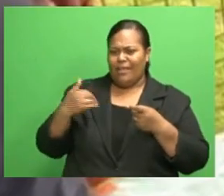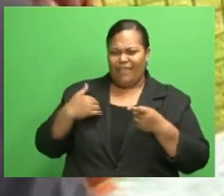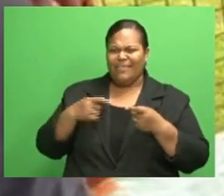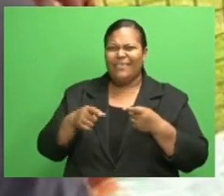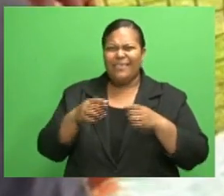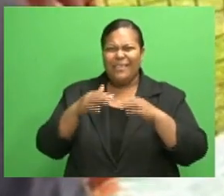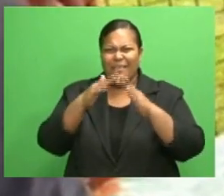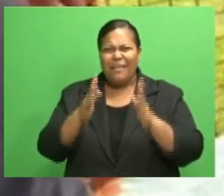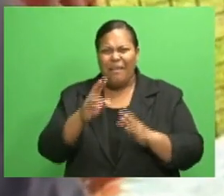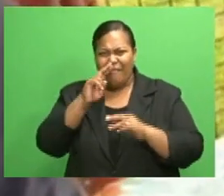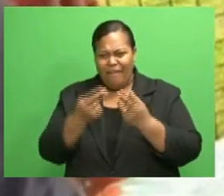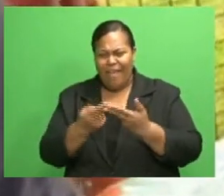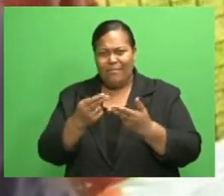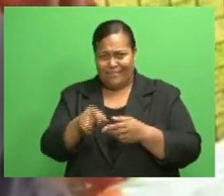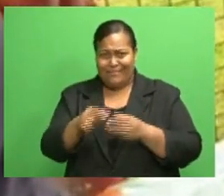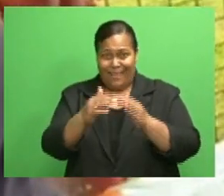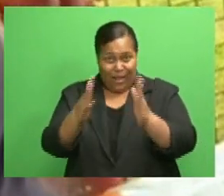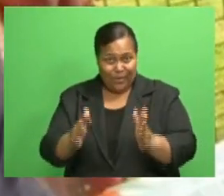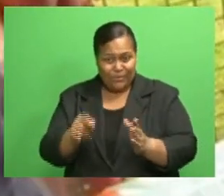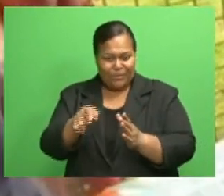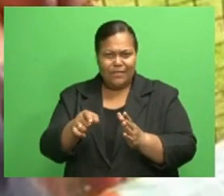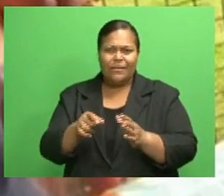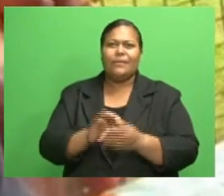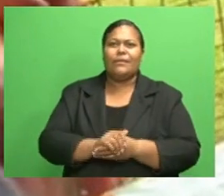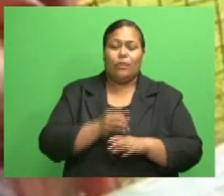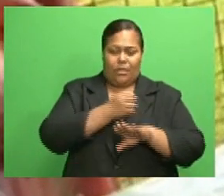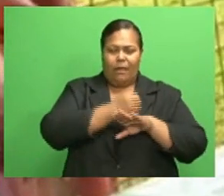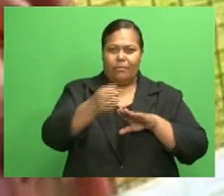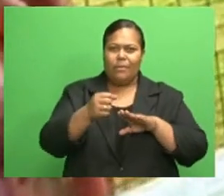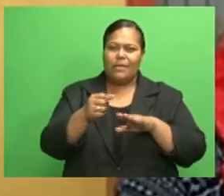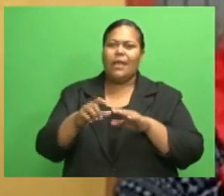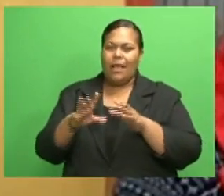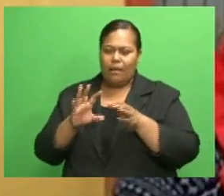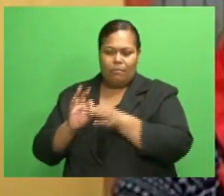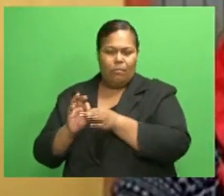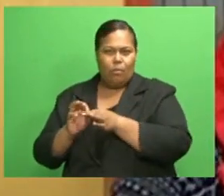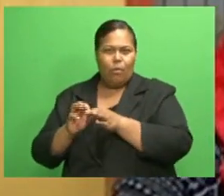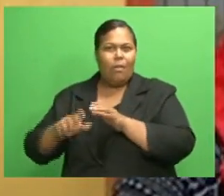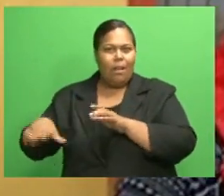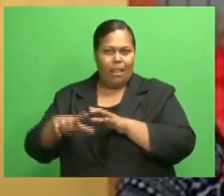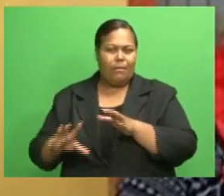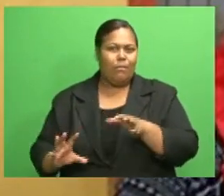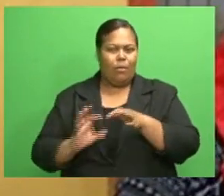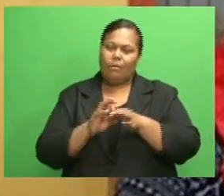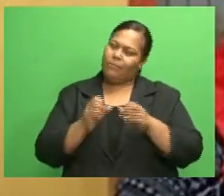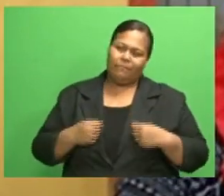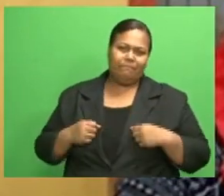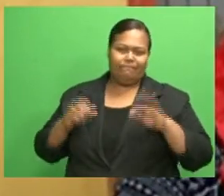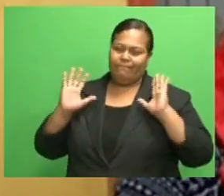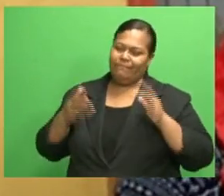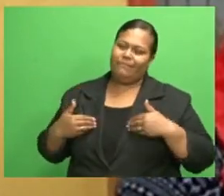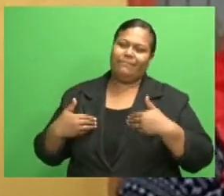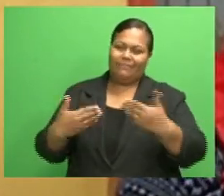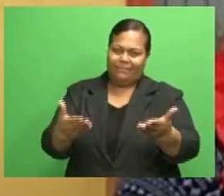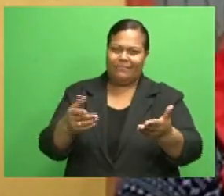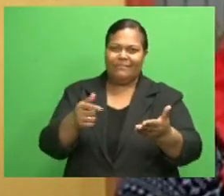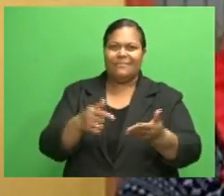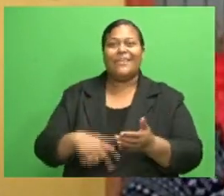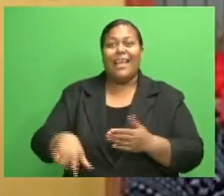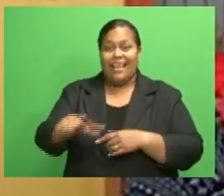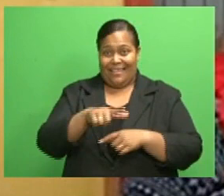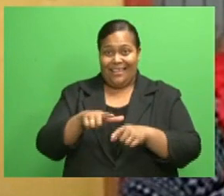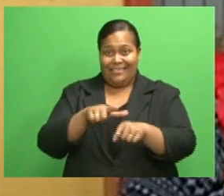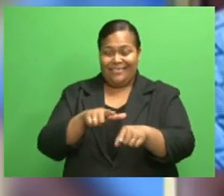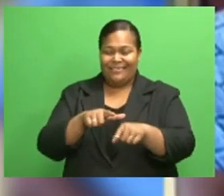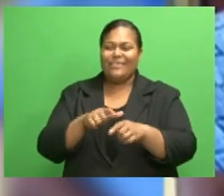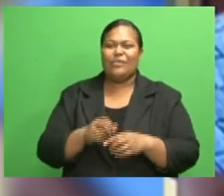tenants of both state and Ito-Kale owned land, who have willingly given whole or part of their leased properties for this